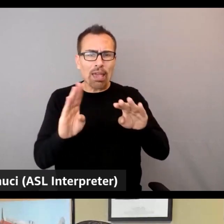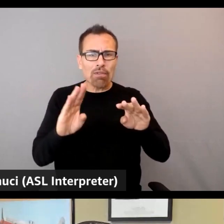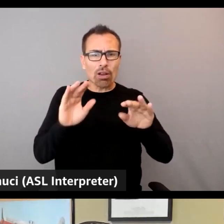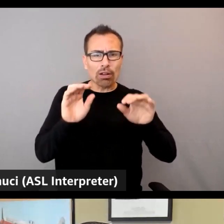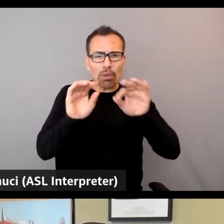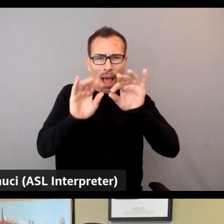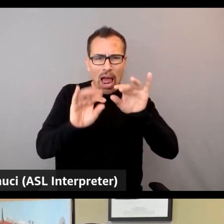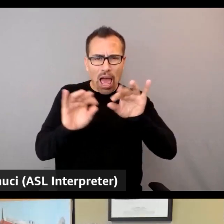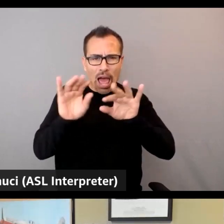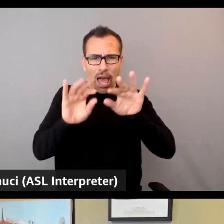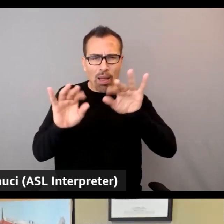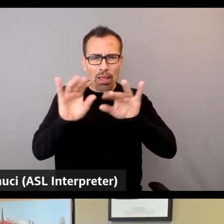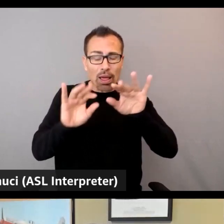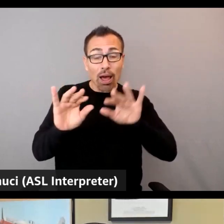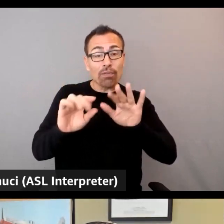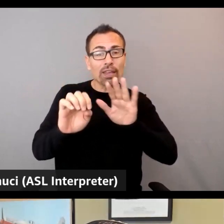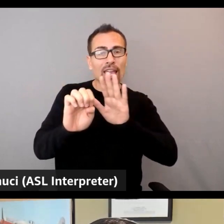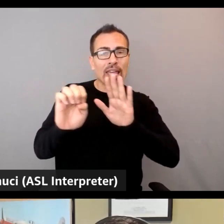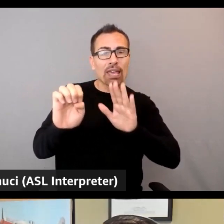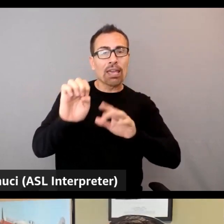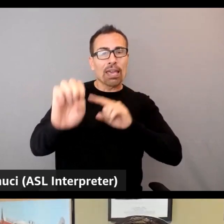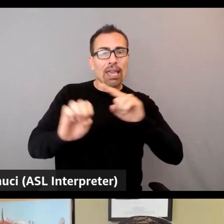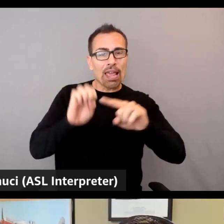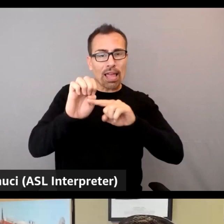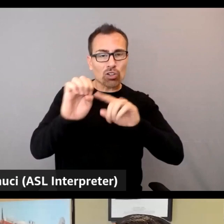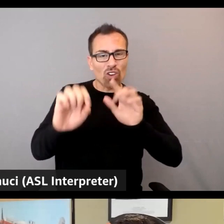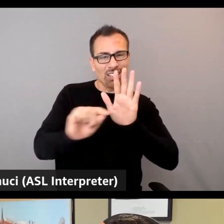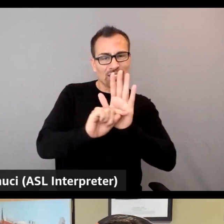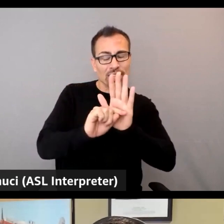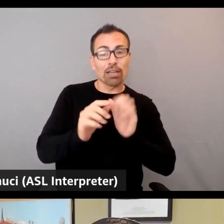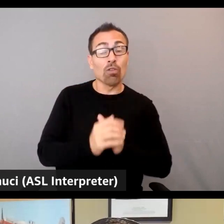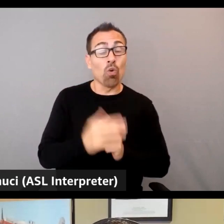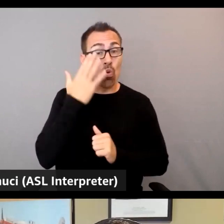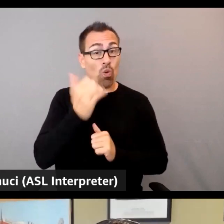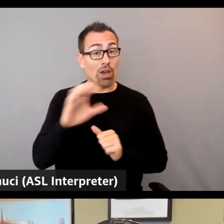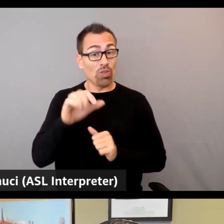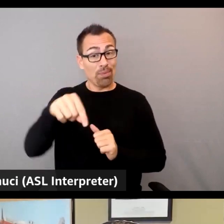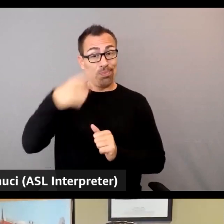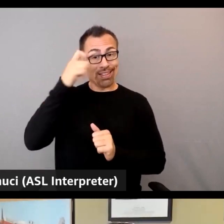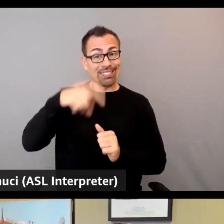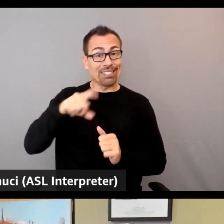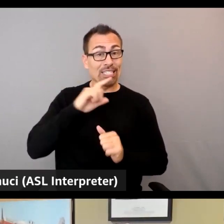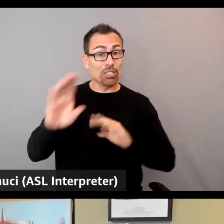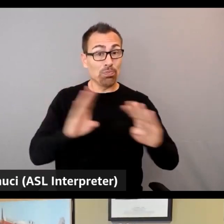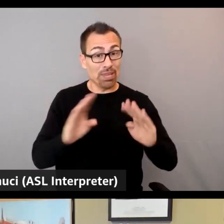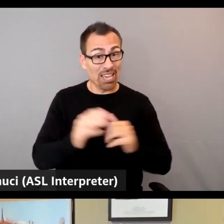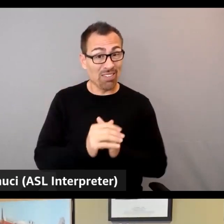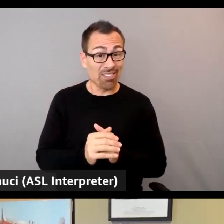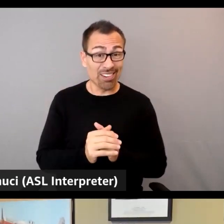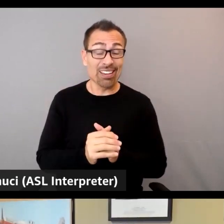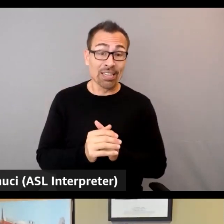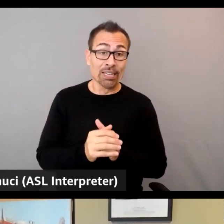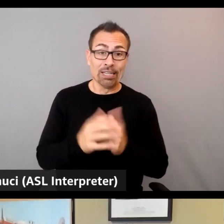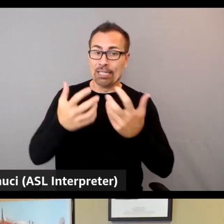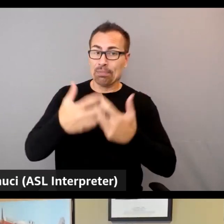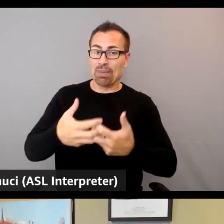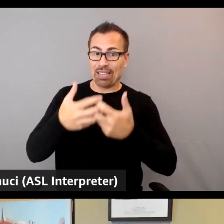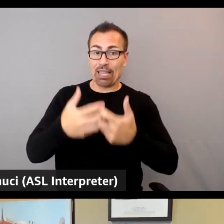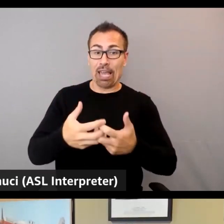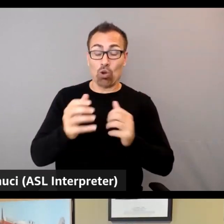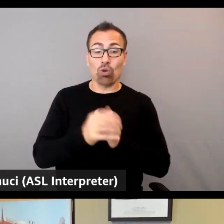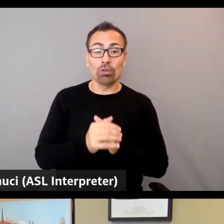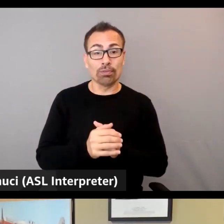because this behavior is quantum mechanical, and a classical computer turns out to be very bad at